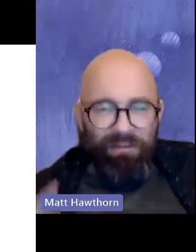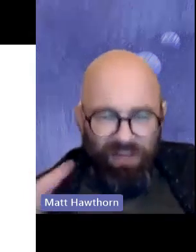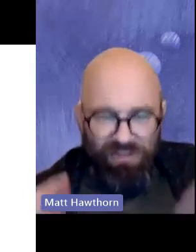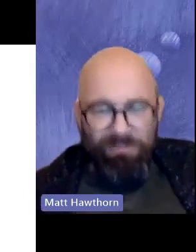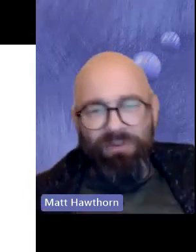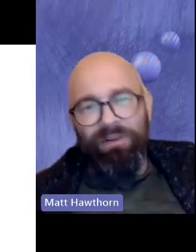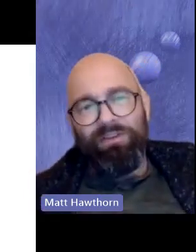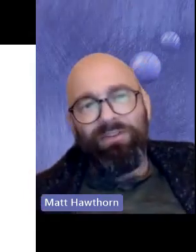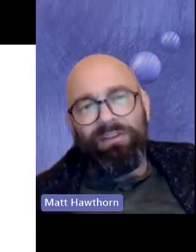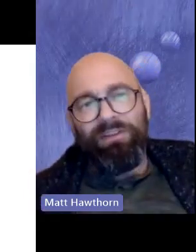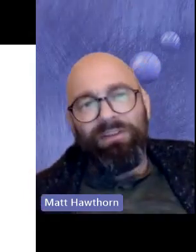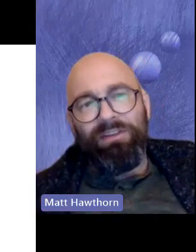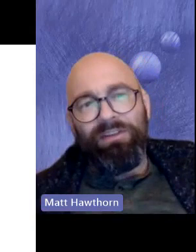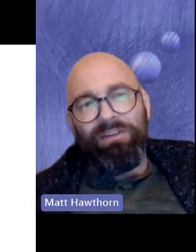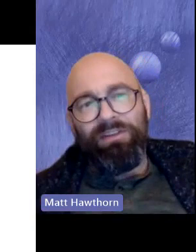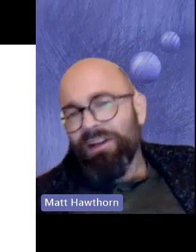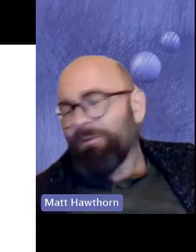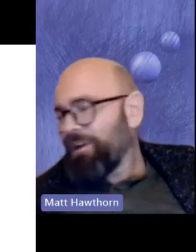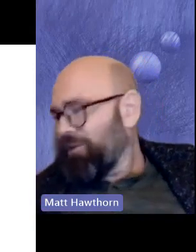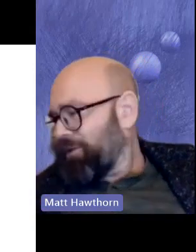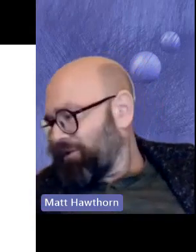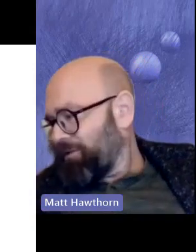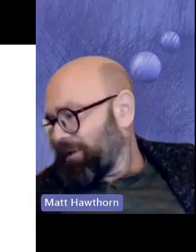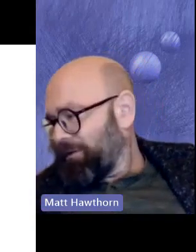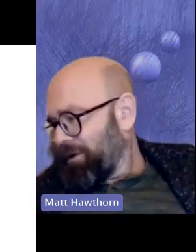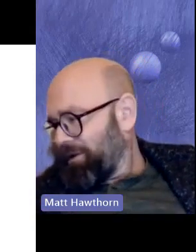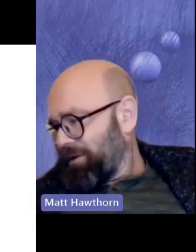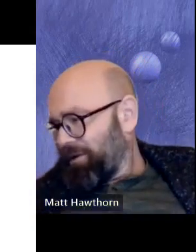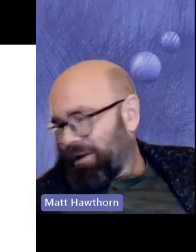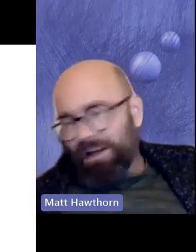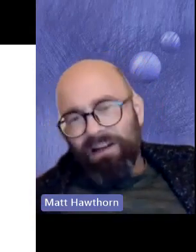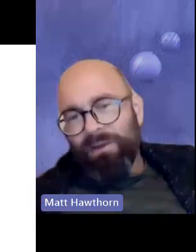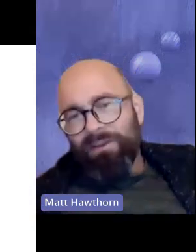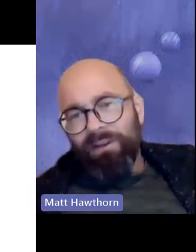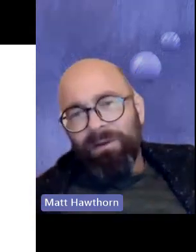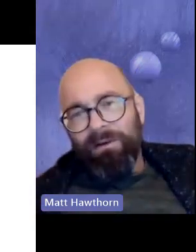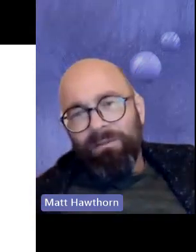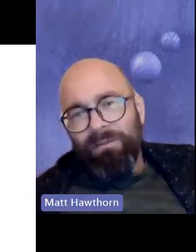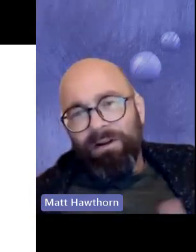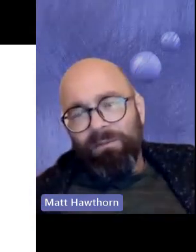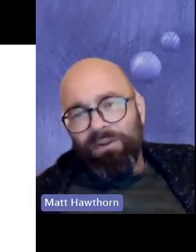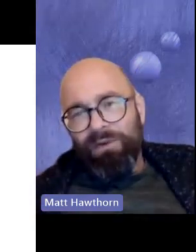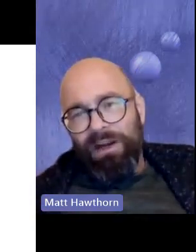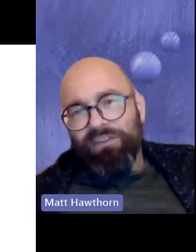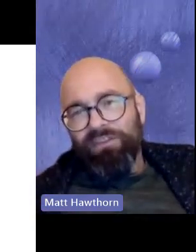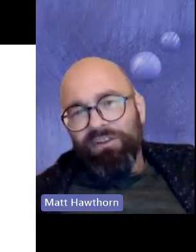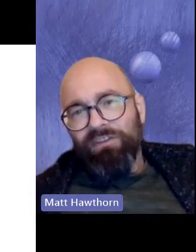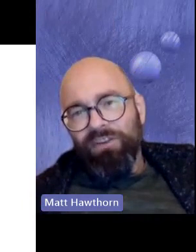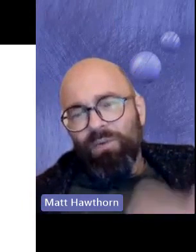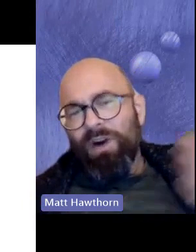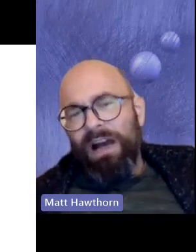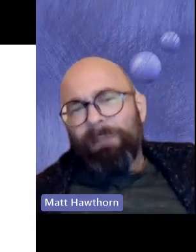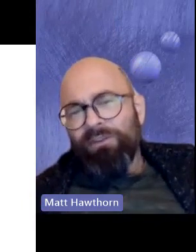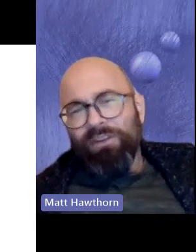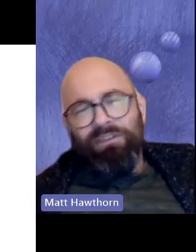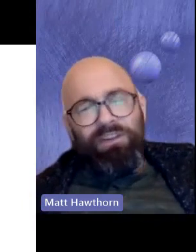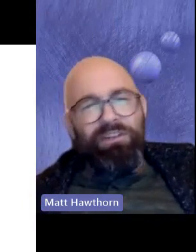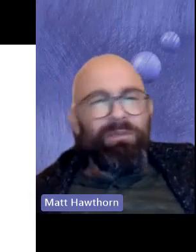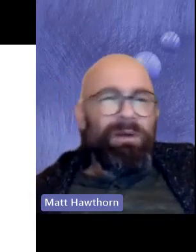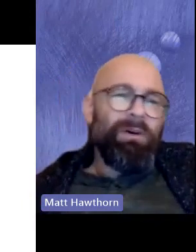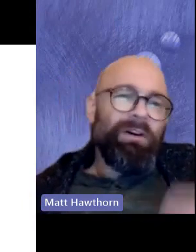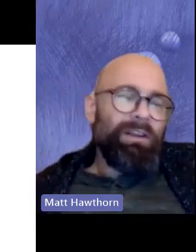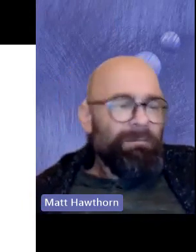that tension between those three things. And it comes down to the question of, right, how do we think about these practices? What happens to